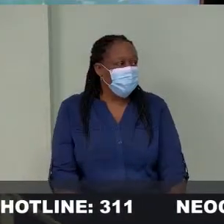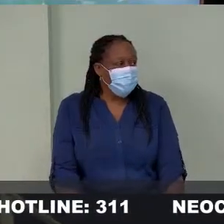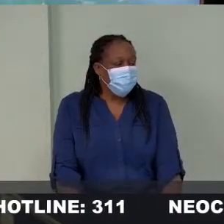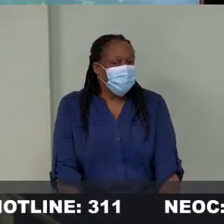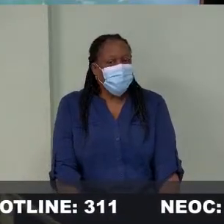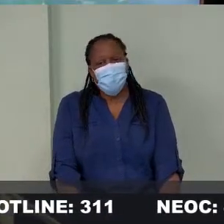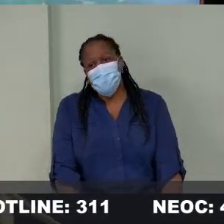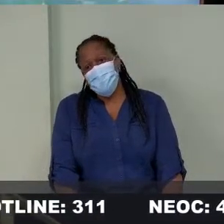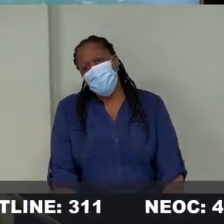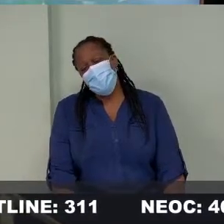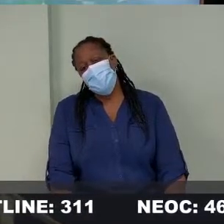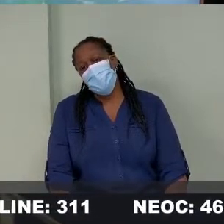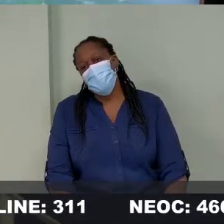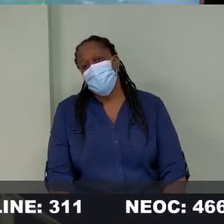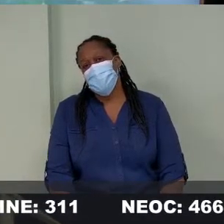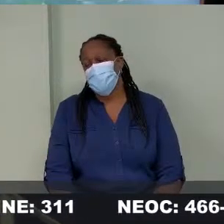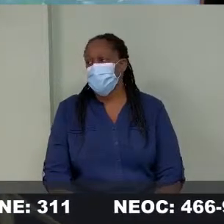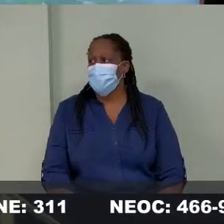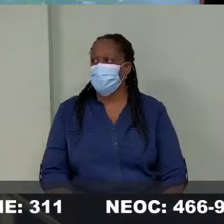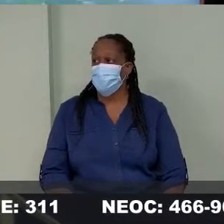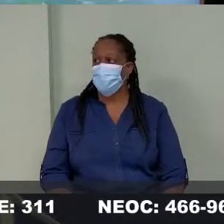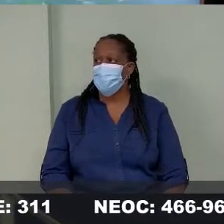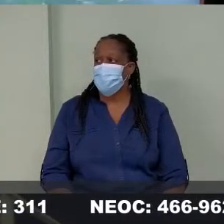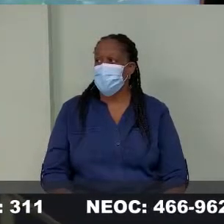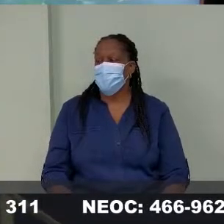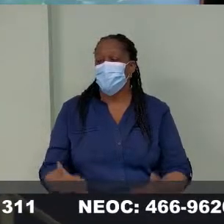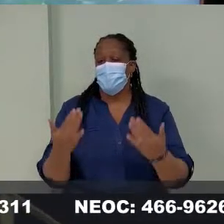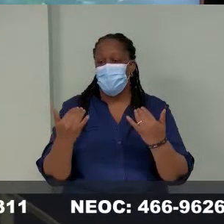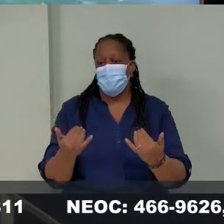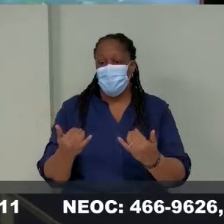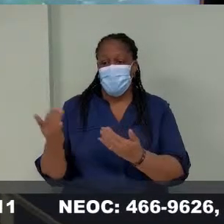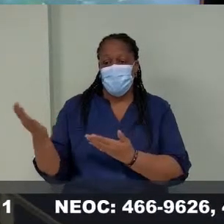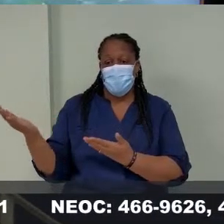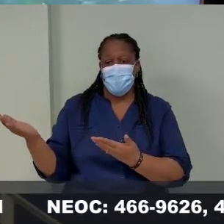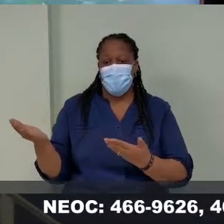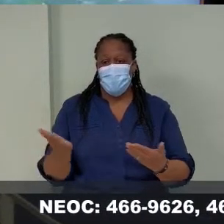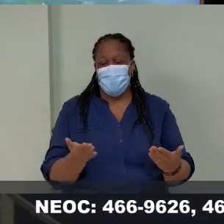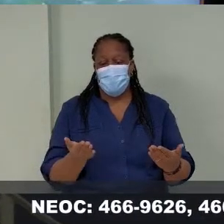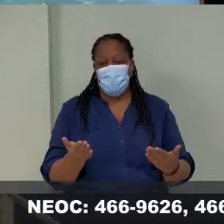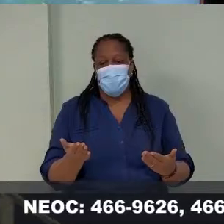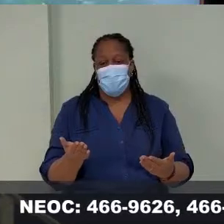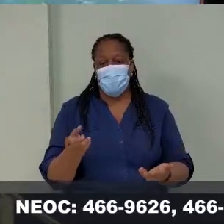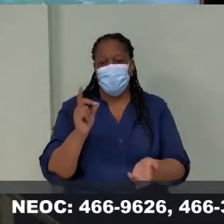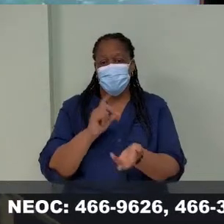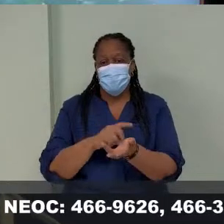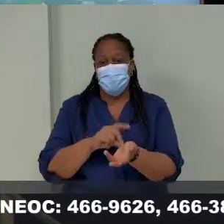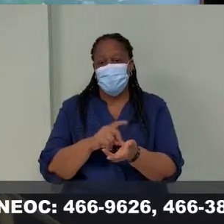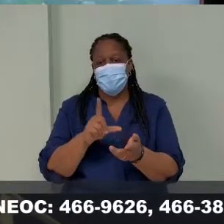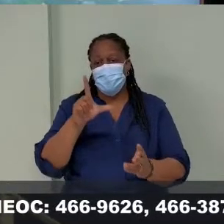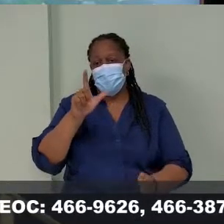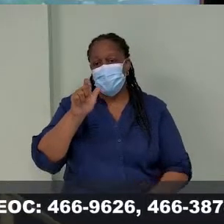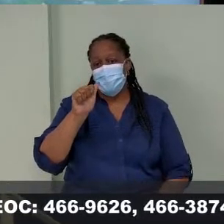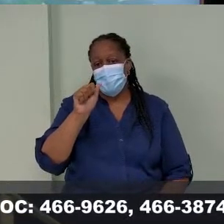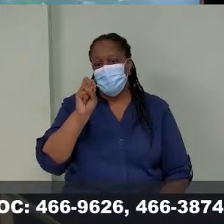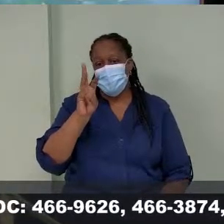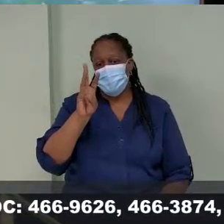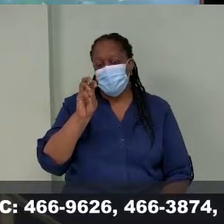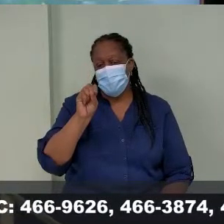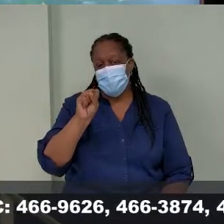Thank you very much, Superintendent Henry. I now invite Dr. Hazel Laws, Chief Medical